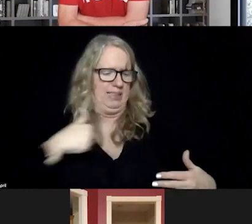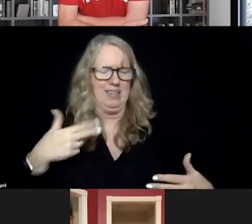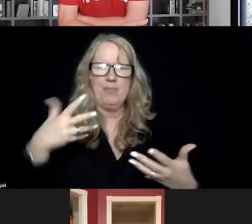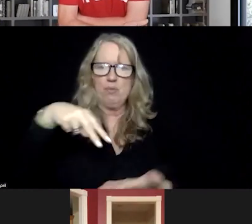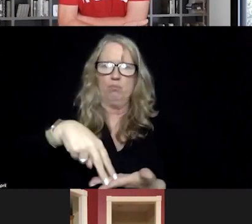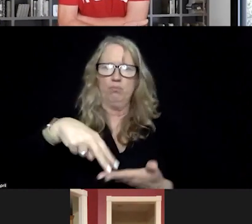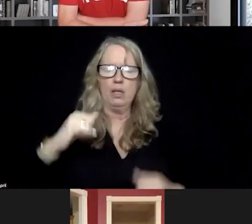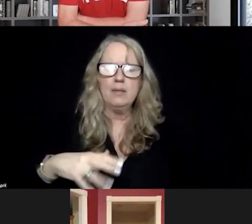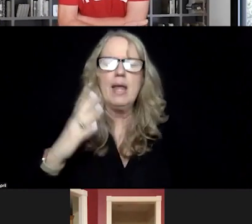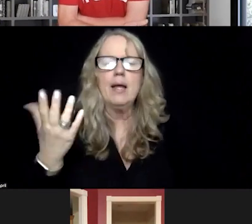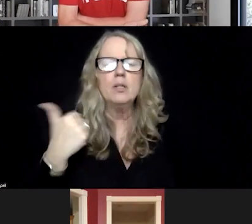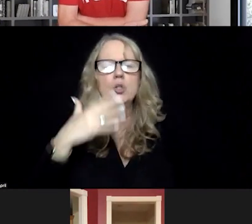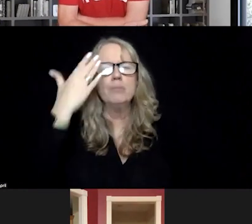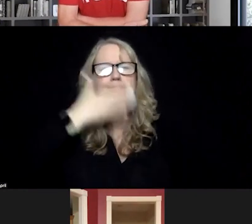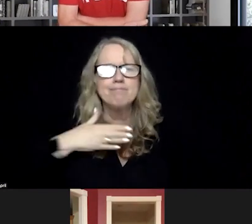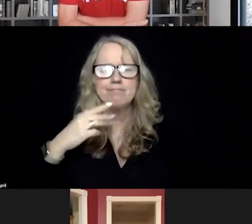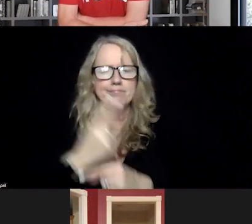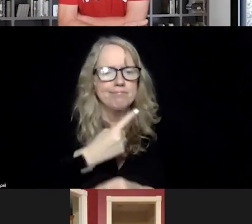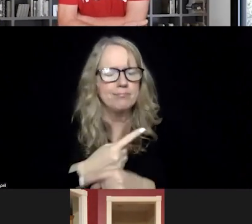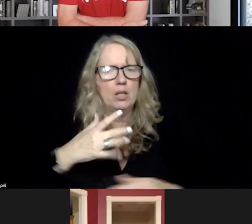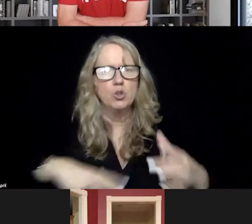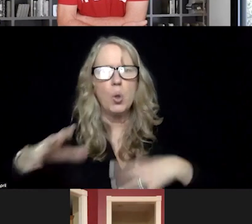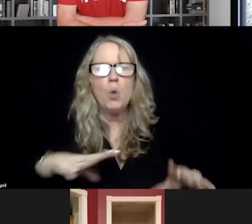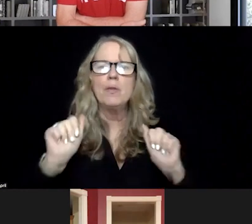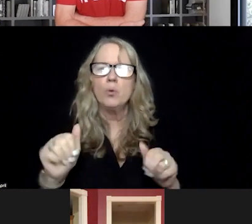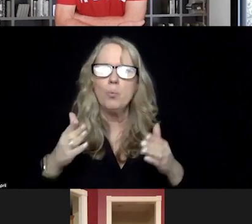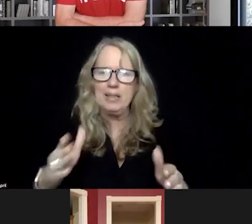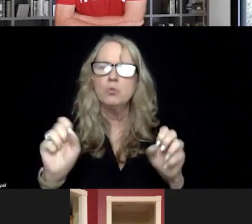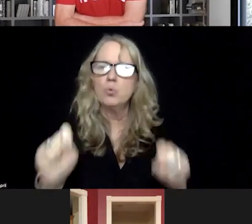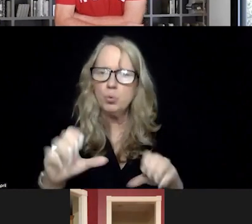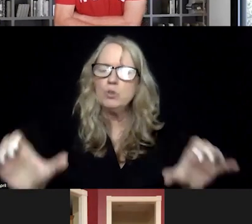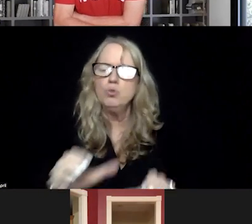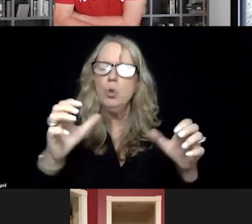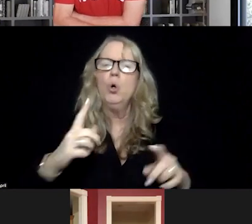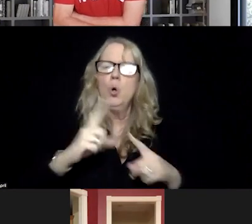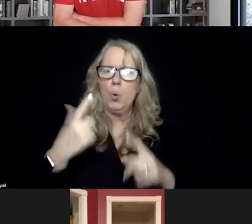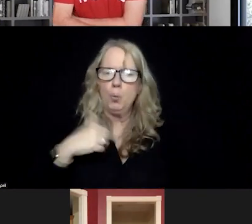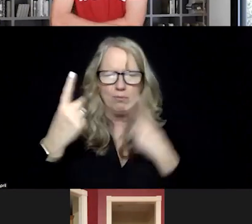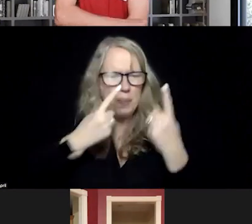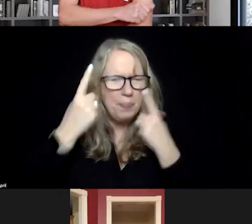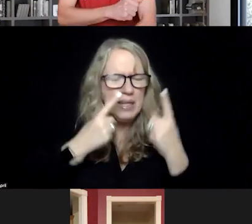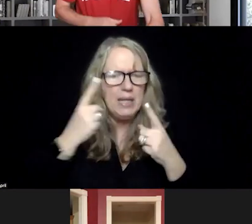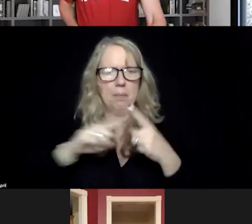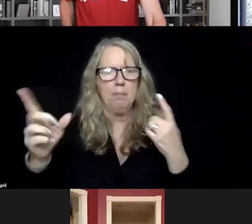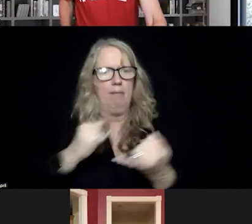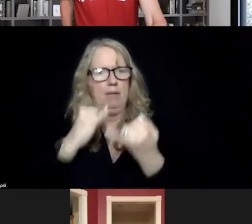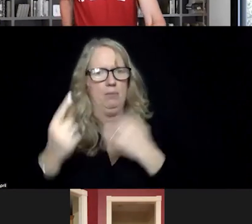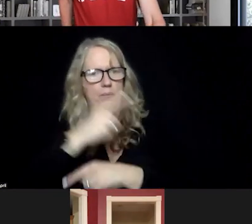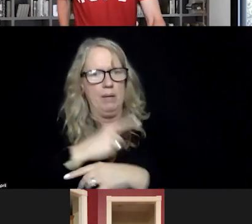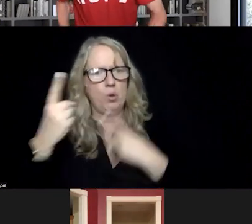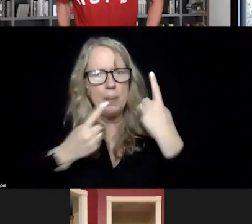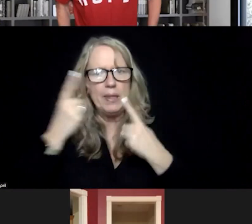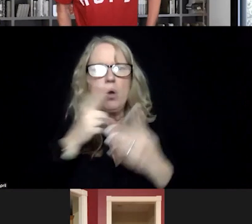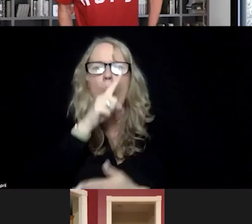but unmarked cars, they can be in civilian clothes. So there are ways, if we're going to do this, we can do it. We need to think it out. But at the end of the day, we need to think about